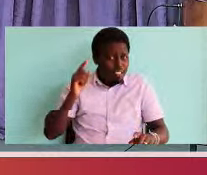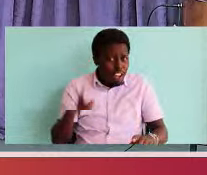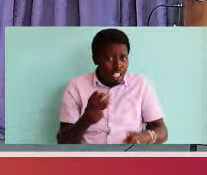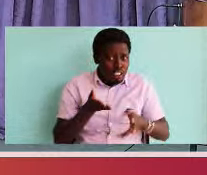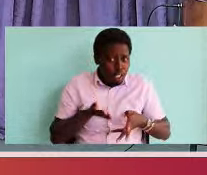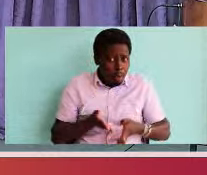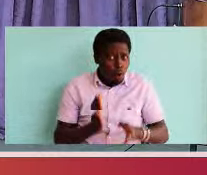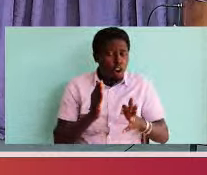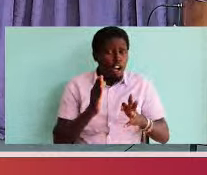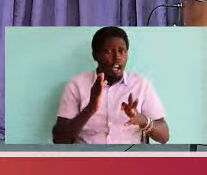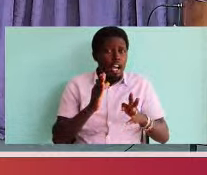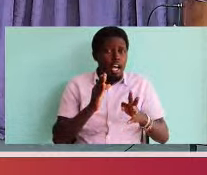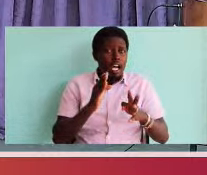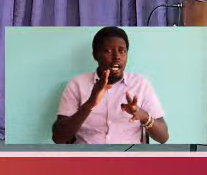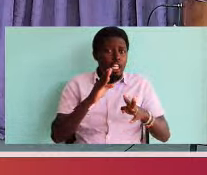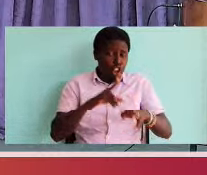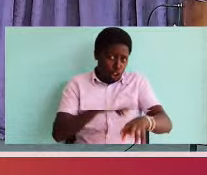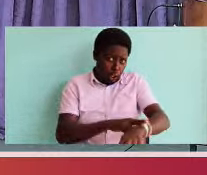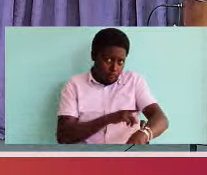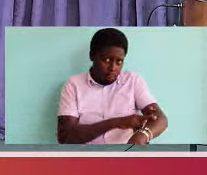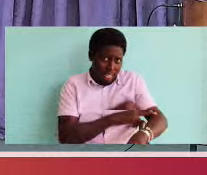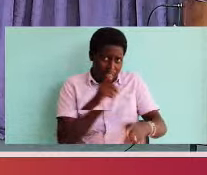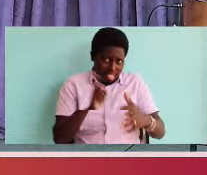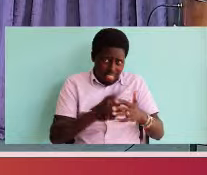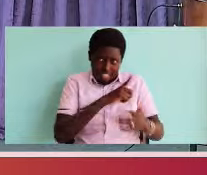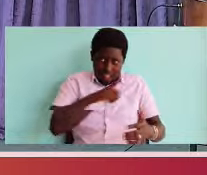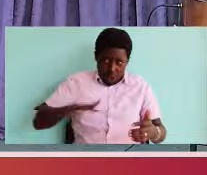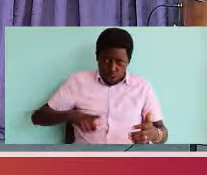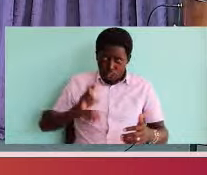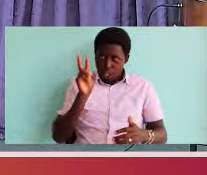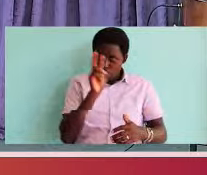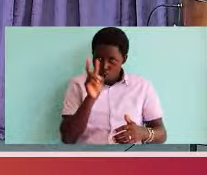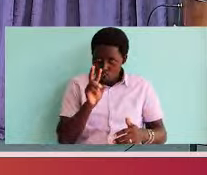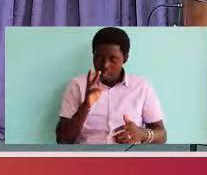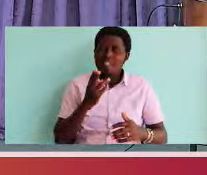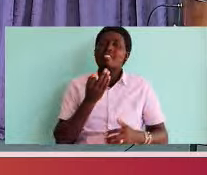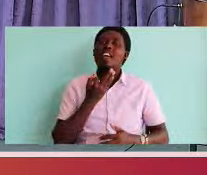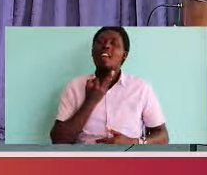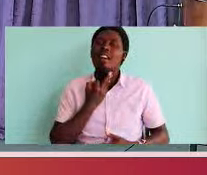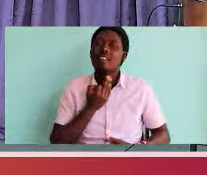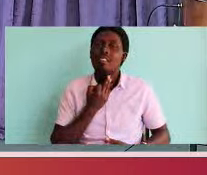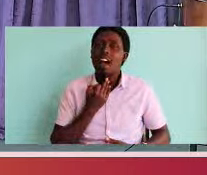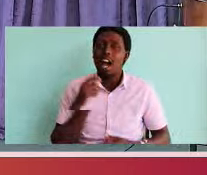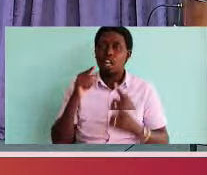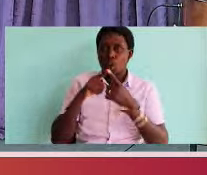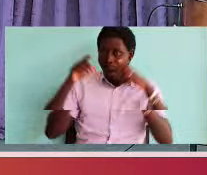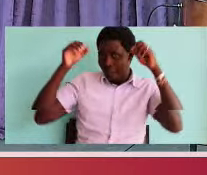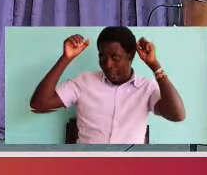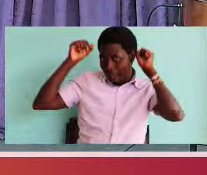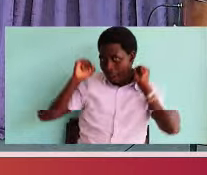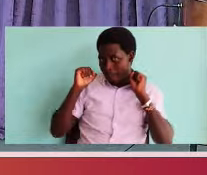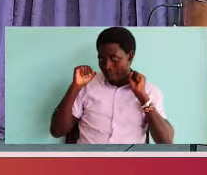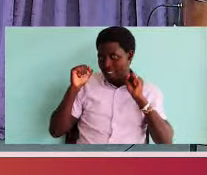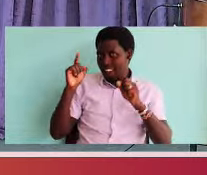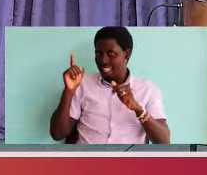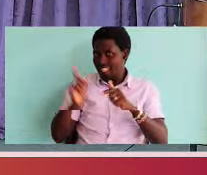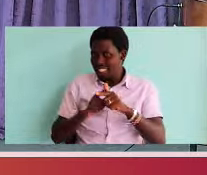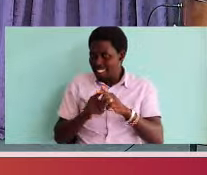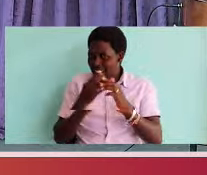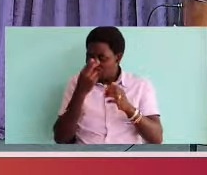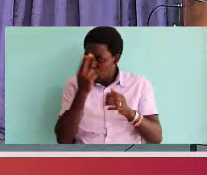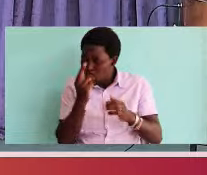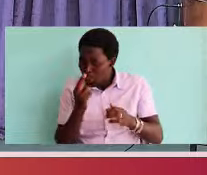his flock. The Lord looked with favor on Abel and his offering, but